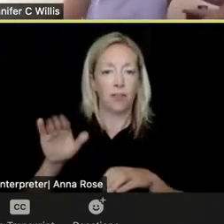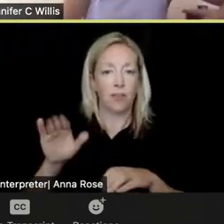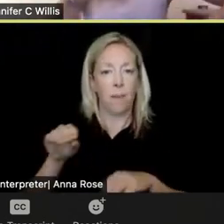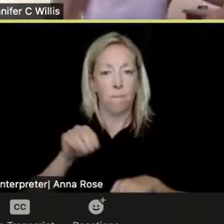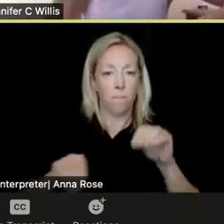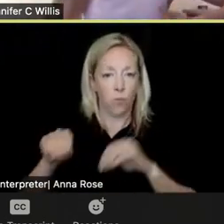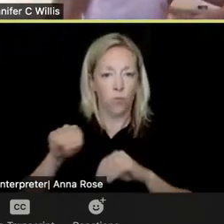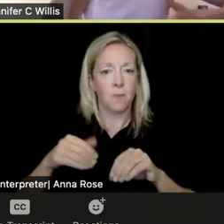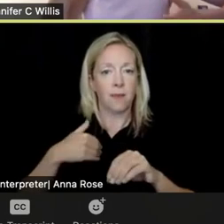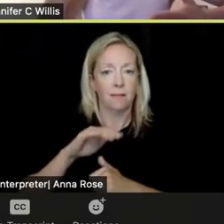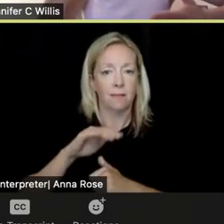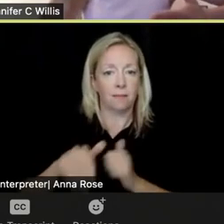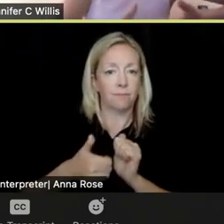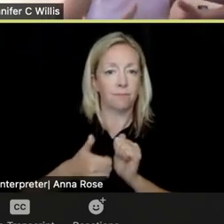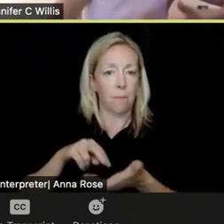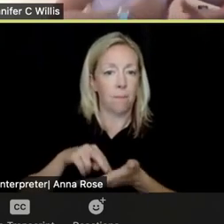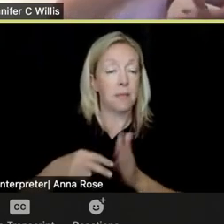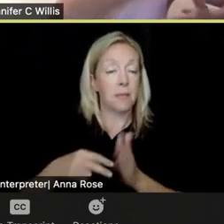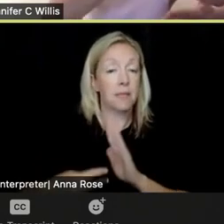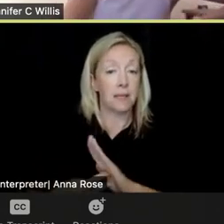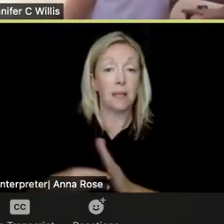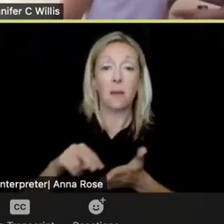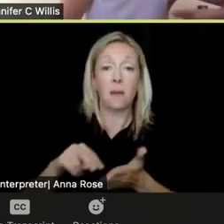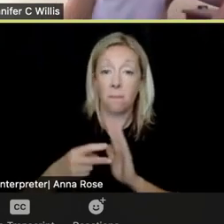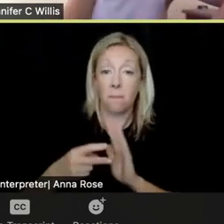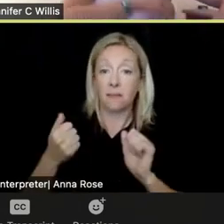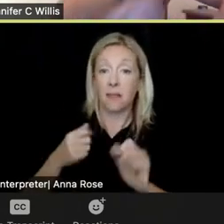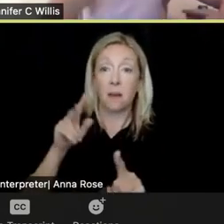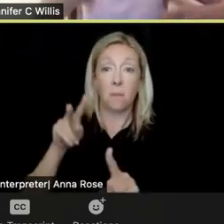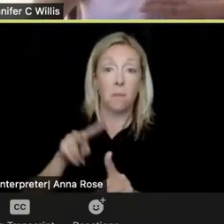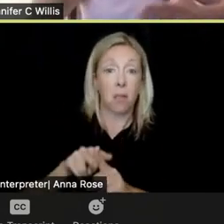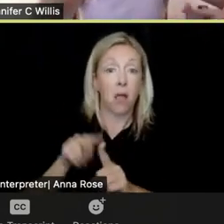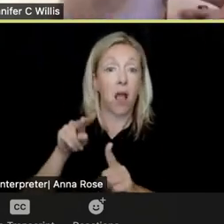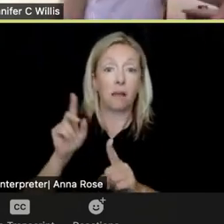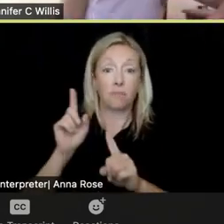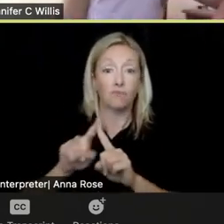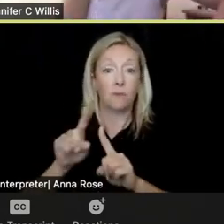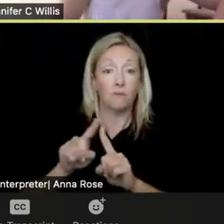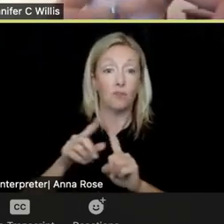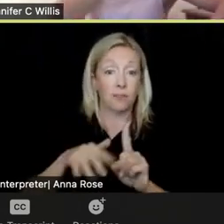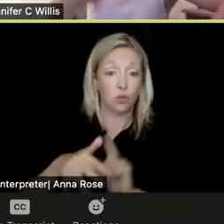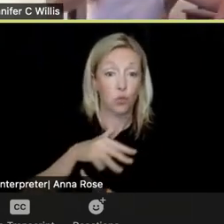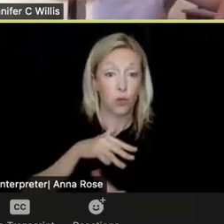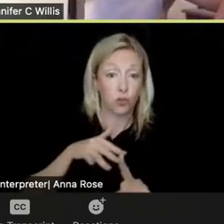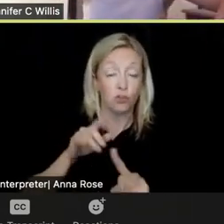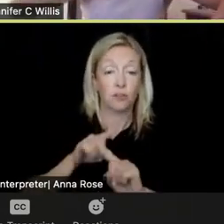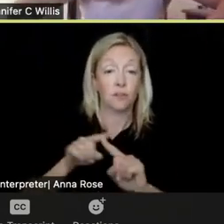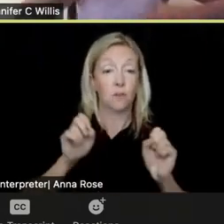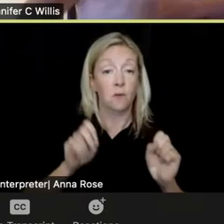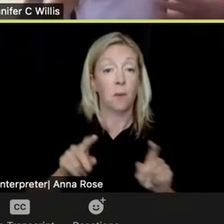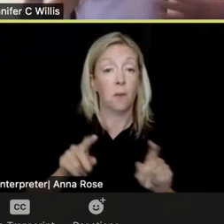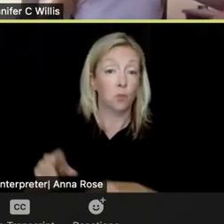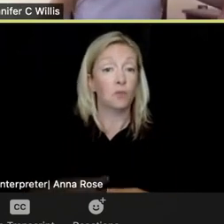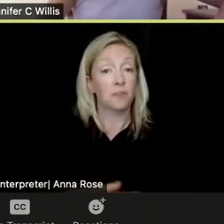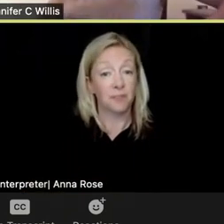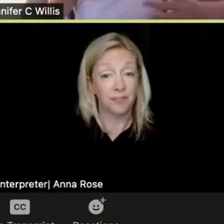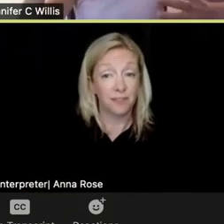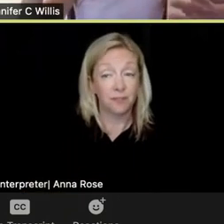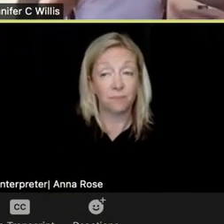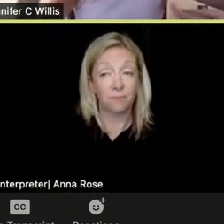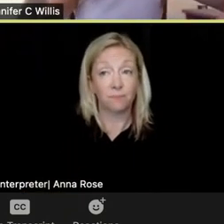to them. And so that can be used across a variety of settings and opportunities for